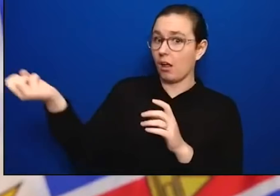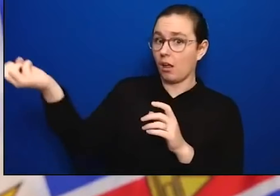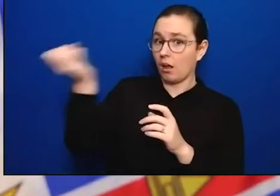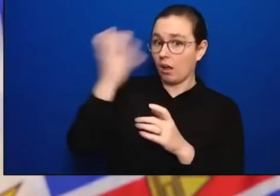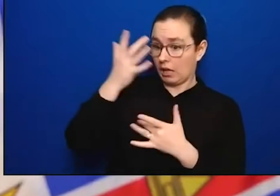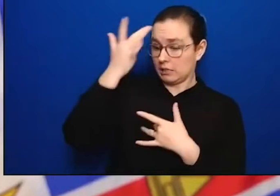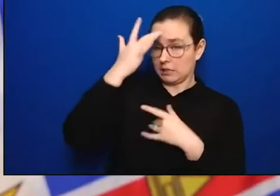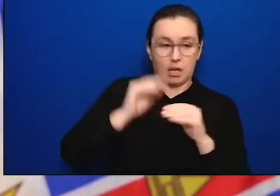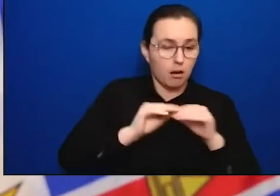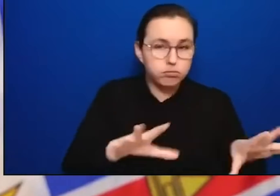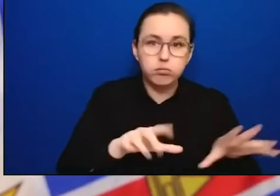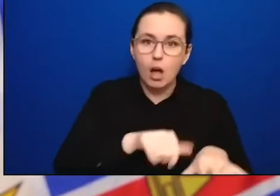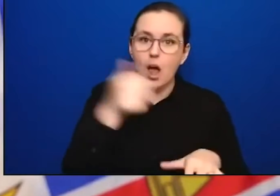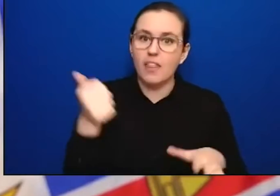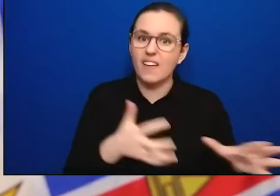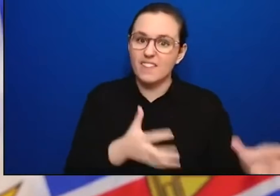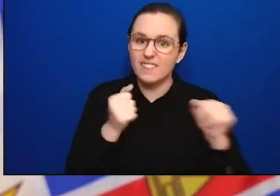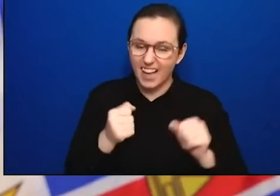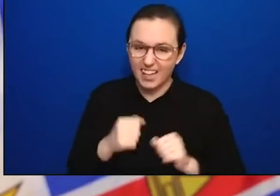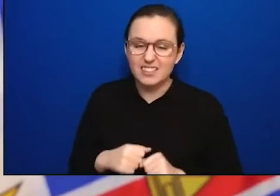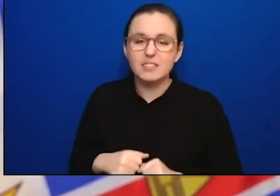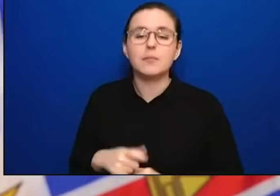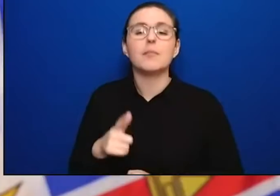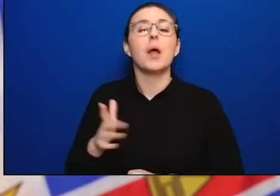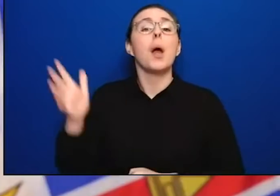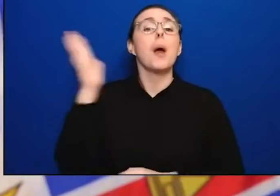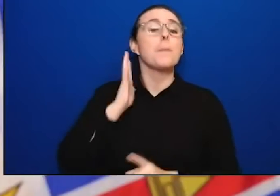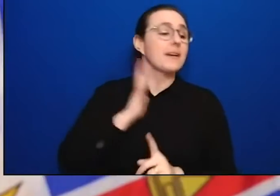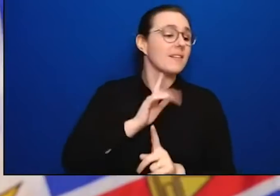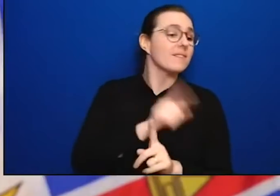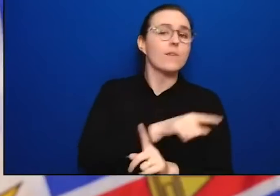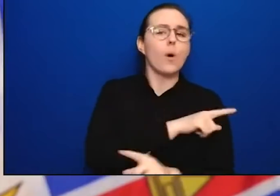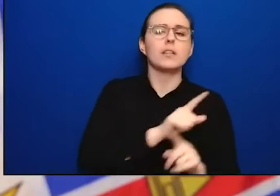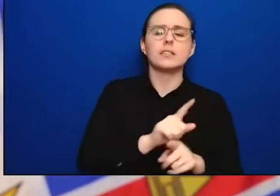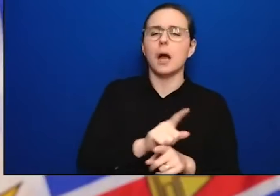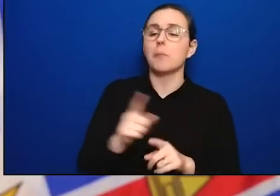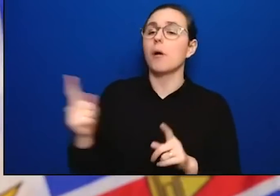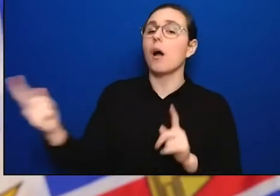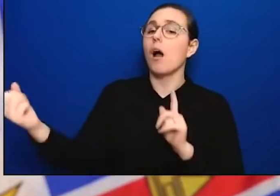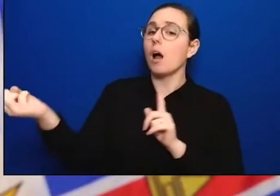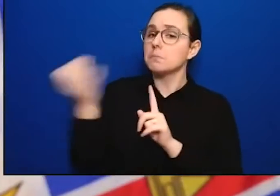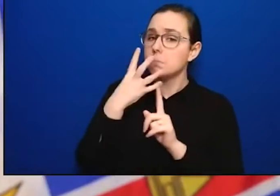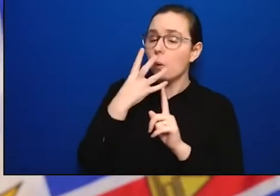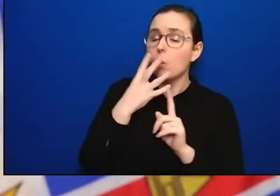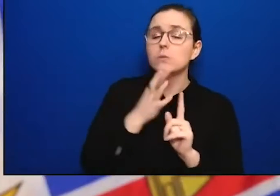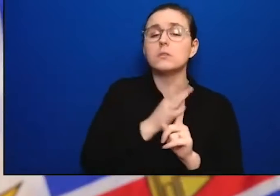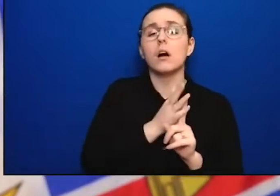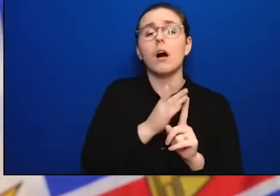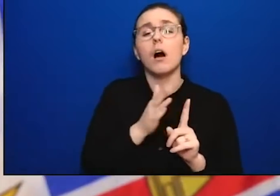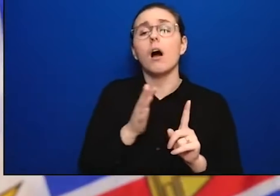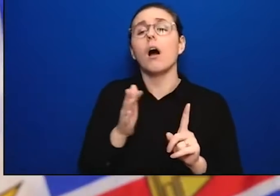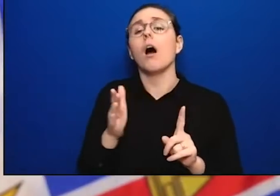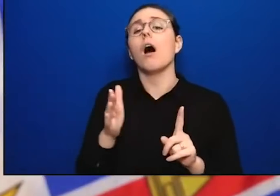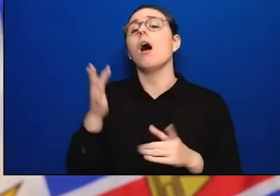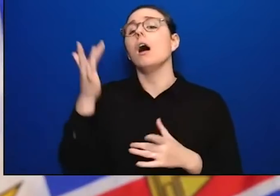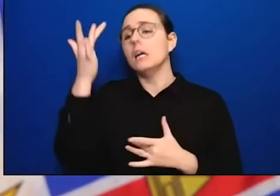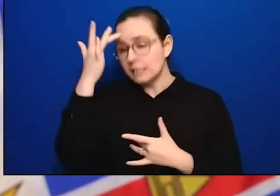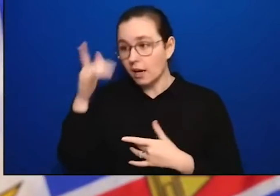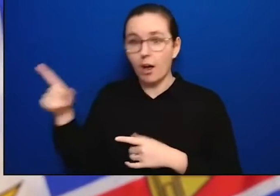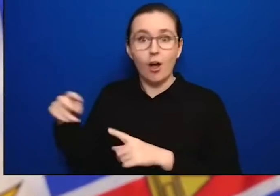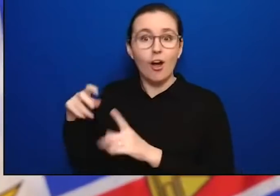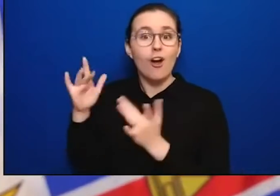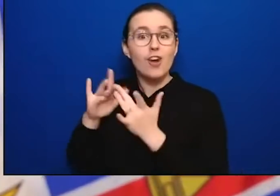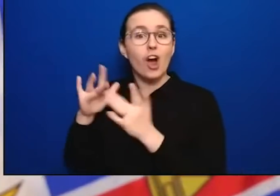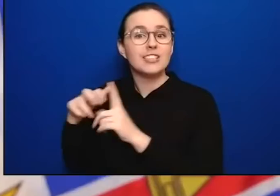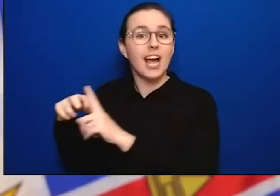to others, is much shorter with this new virus strain. So it is no longer viable for us to be able to